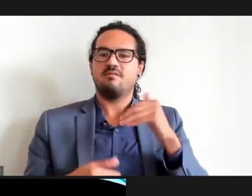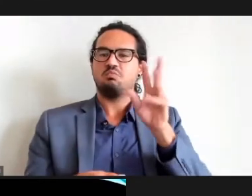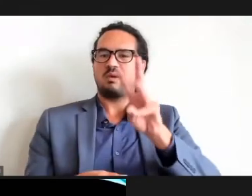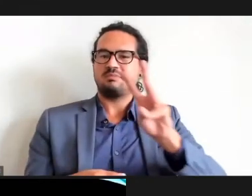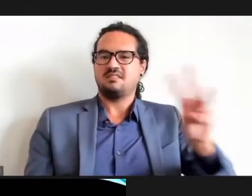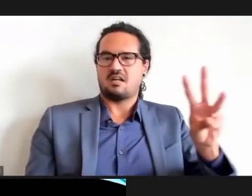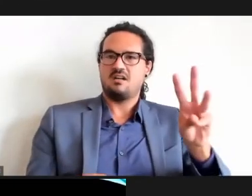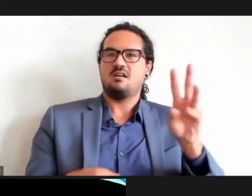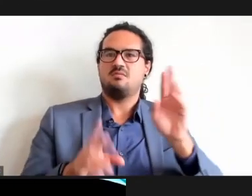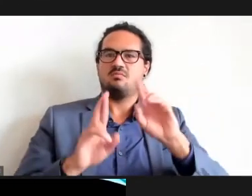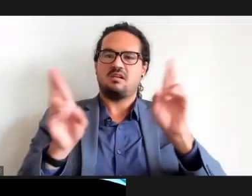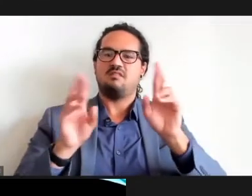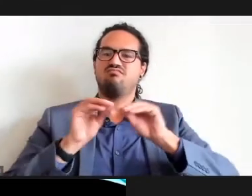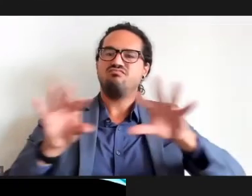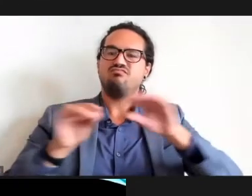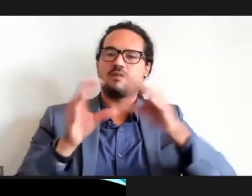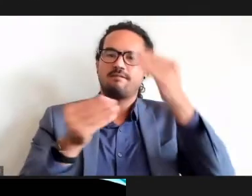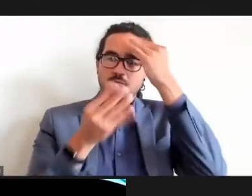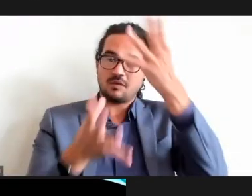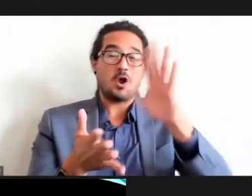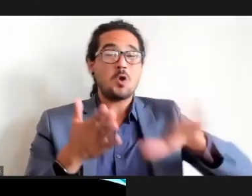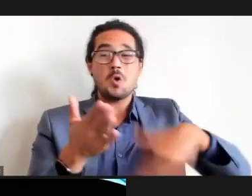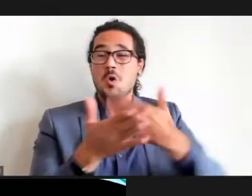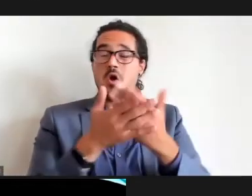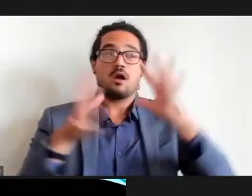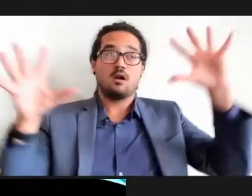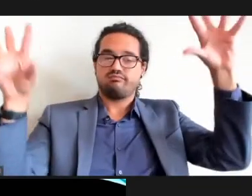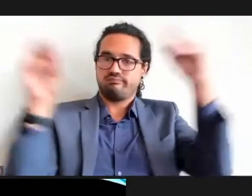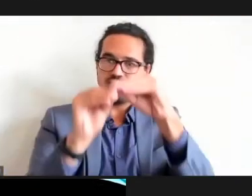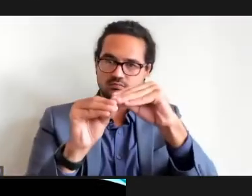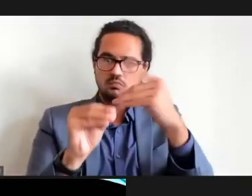well. So with that, thanks. I'll turn it over to Chief Weber.